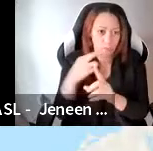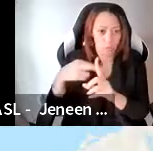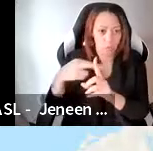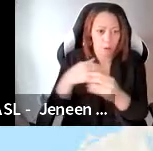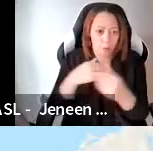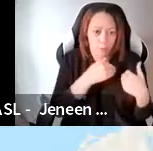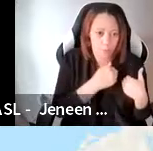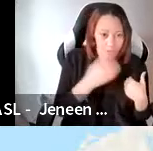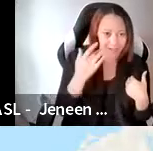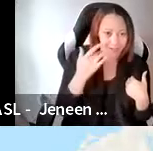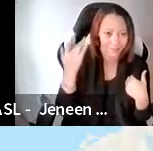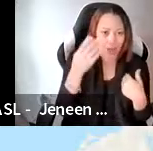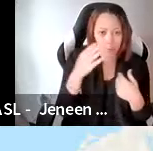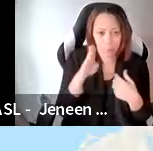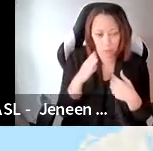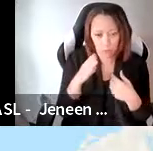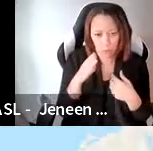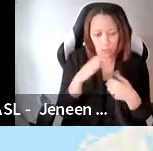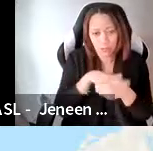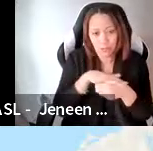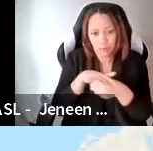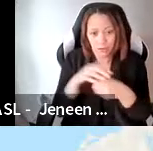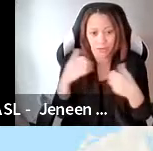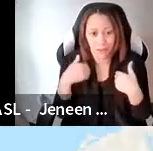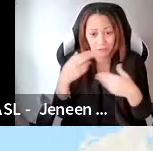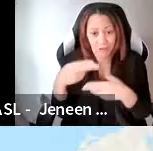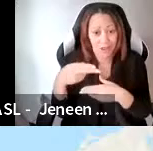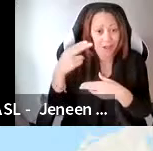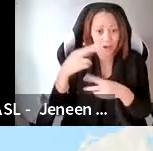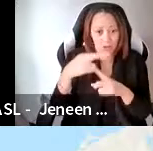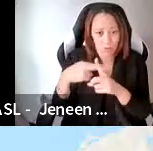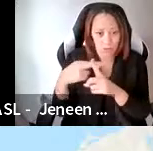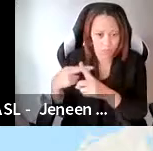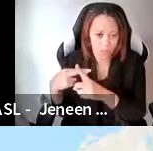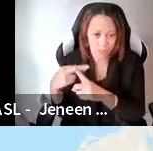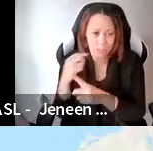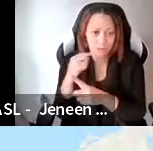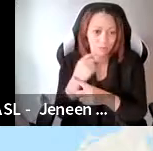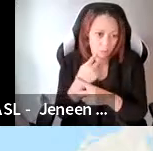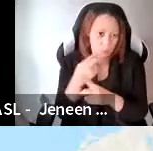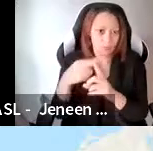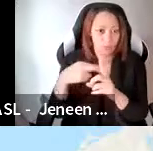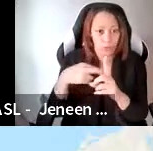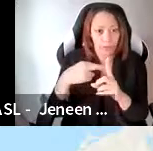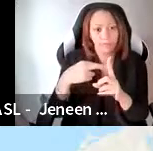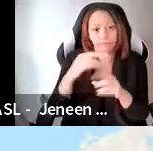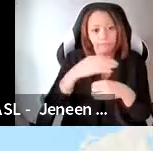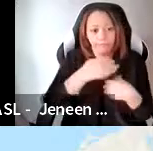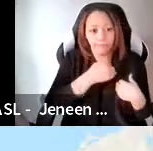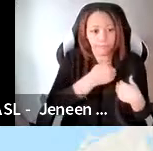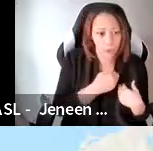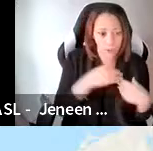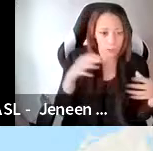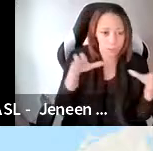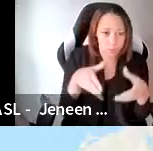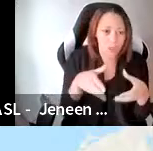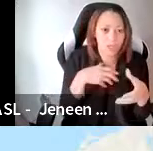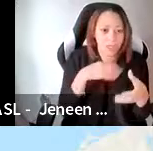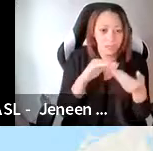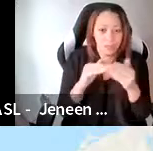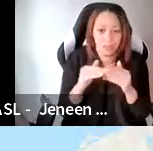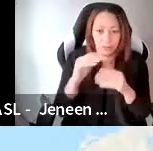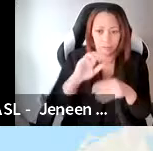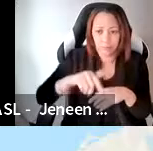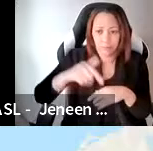light blue, and the neighborhoods that have a higher rate of severe rent burden than the city as a whole are shown in dark blue.